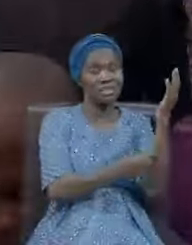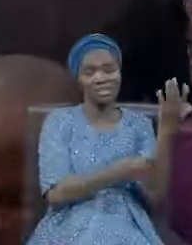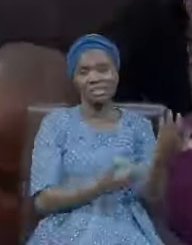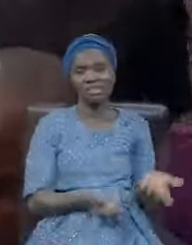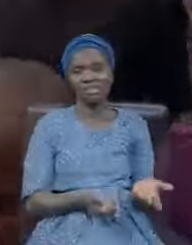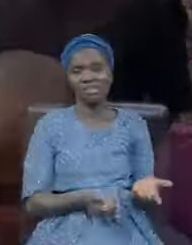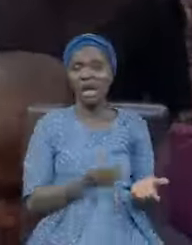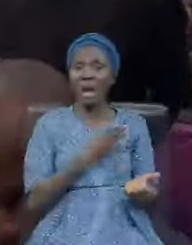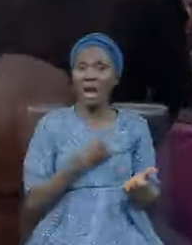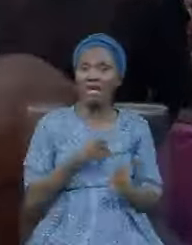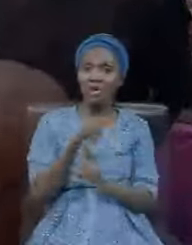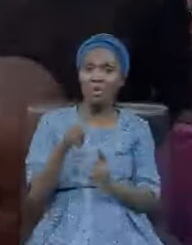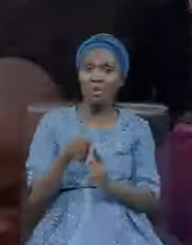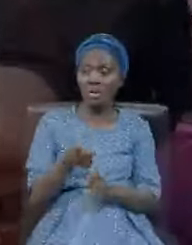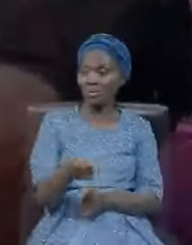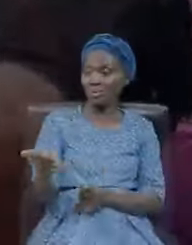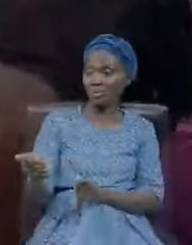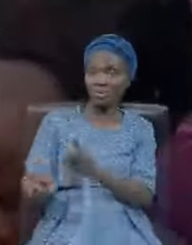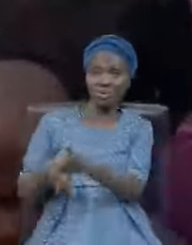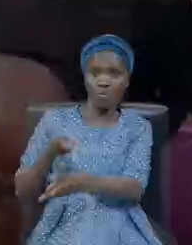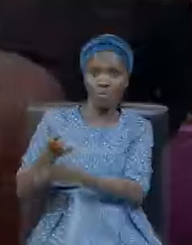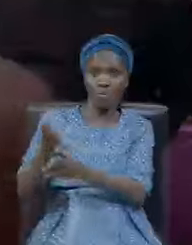And when those worldly people,